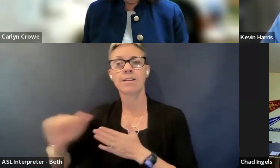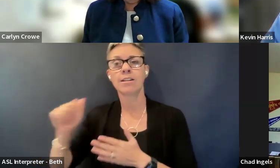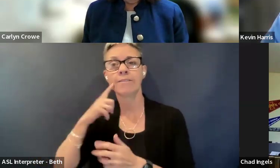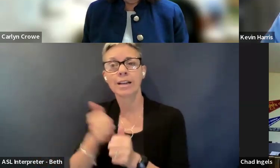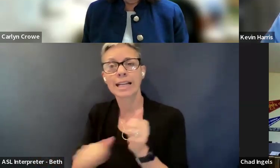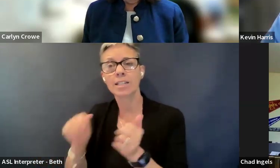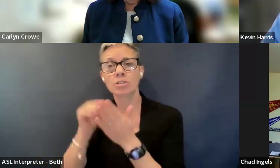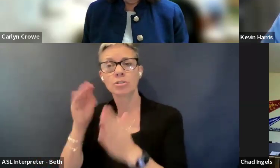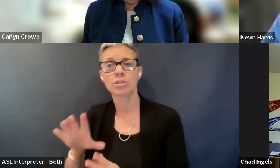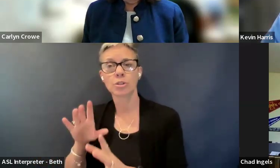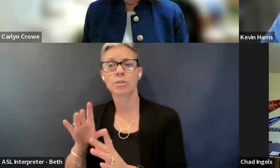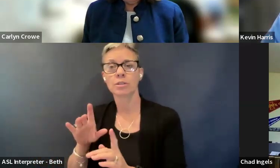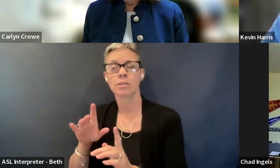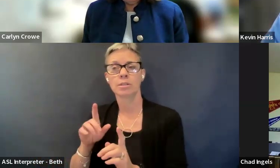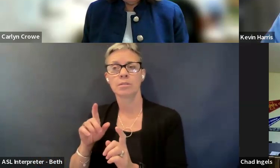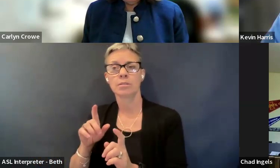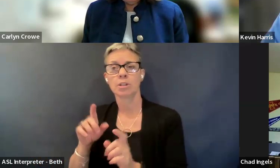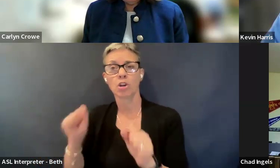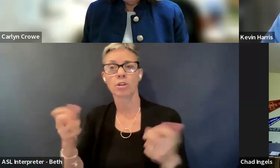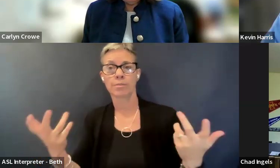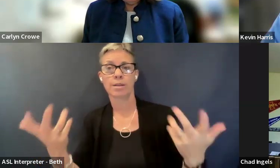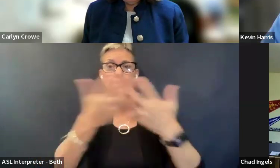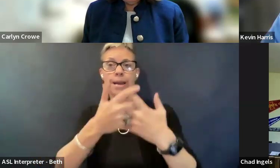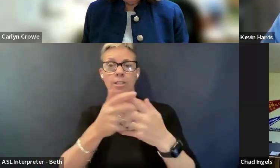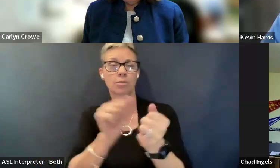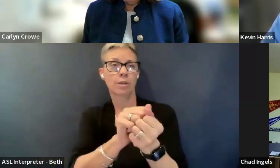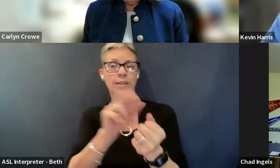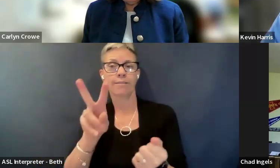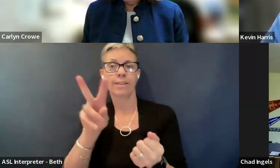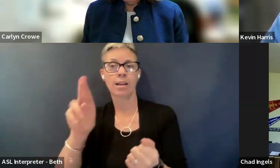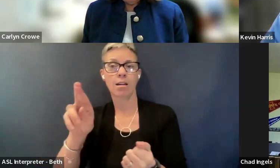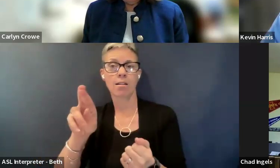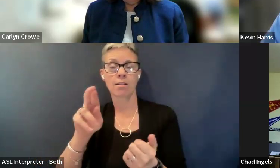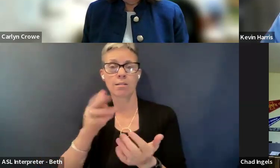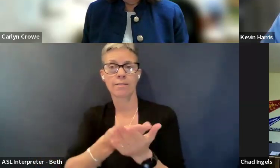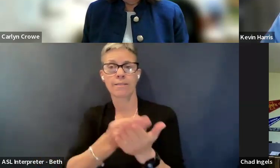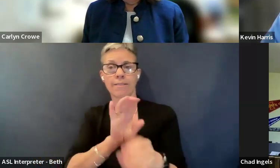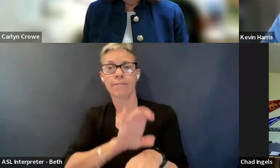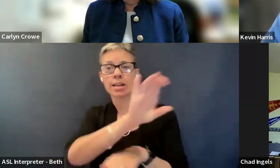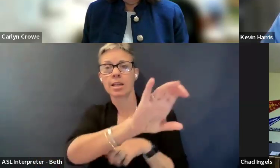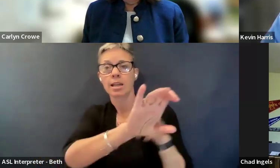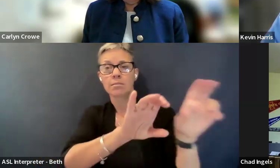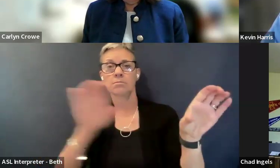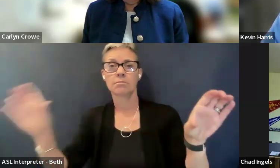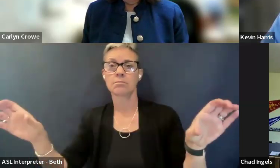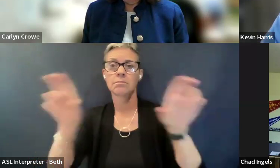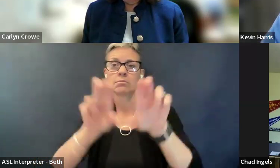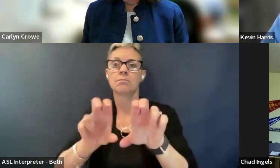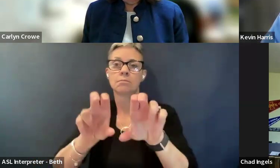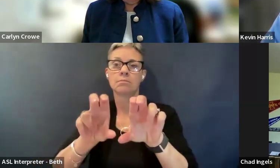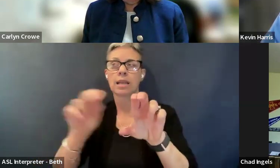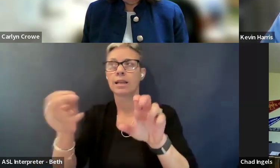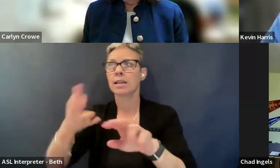$5,000 could be matched up with Voc Rehab funding and could actually increase the amount of funds that